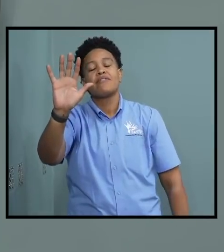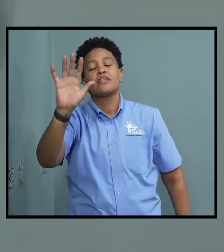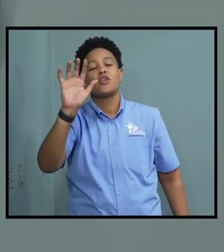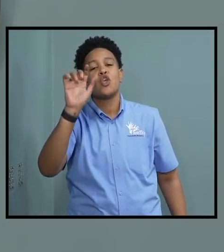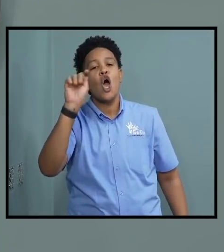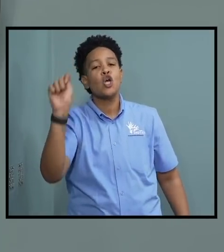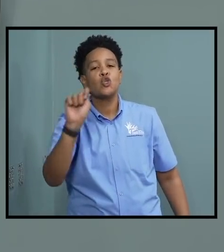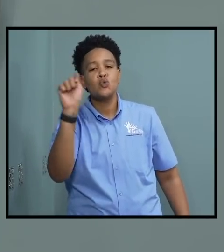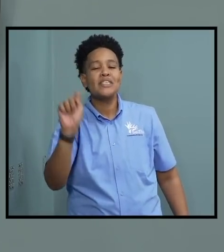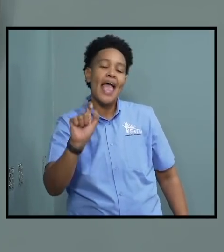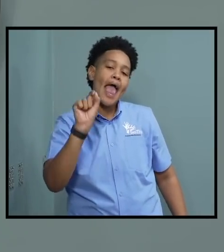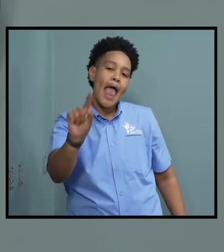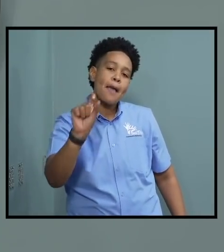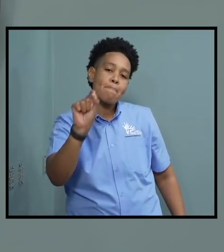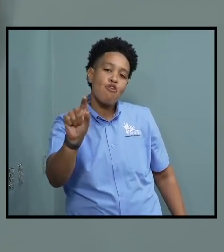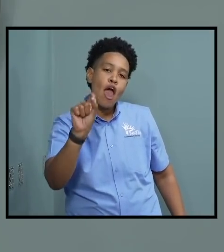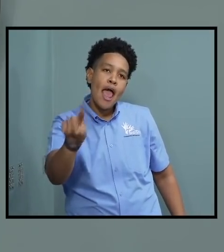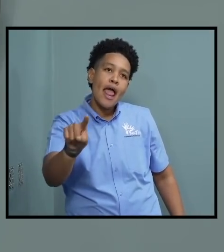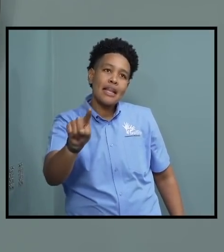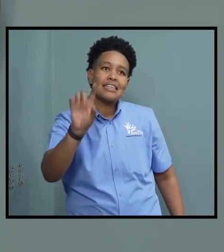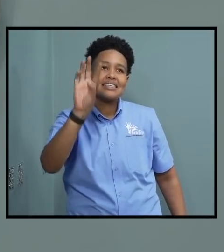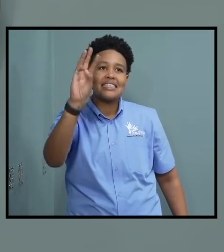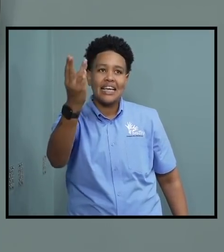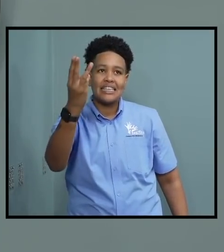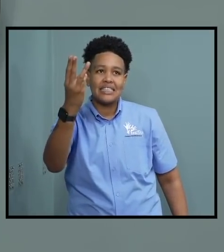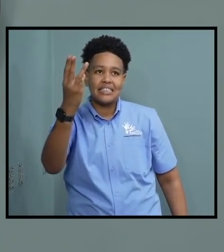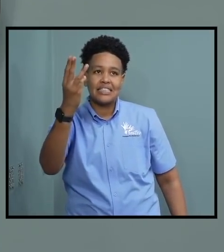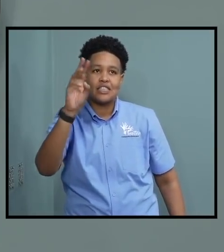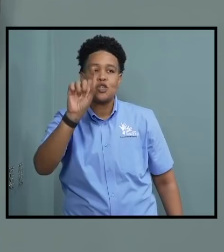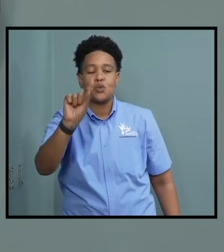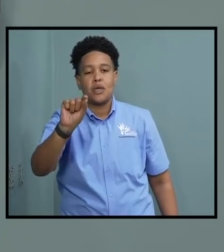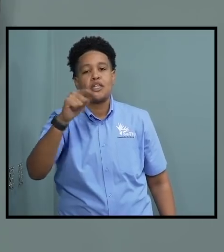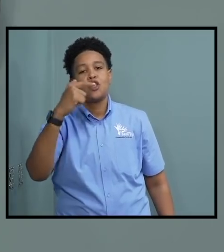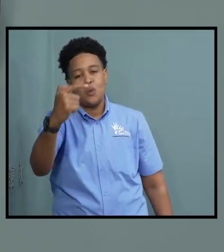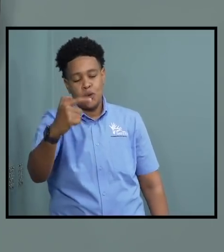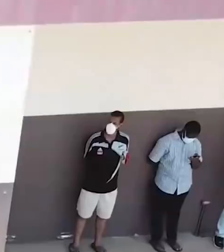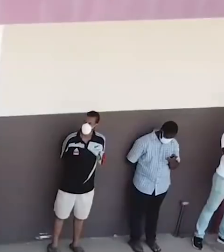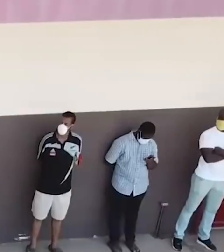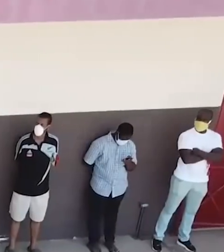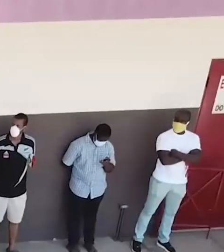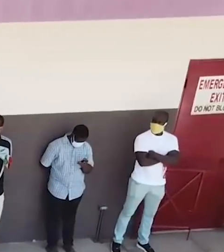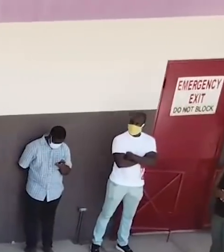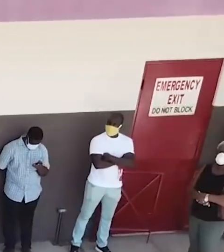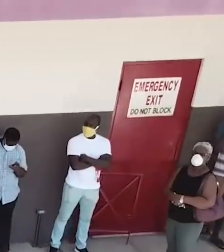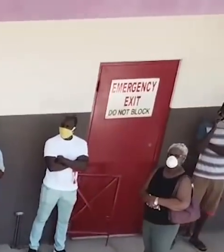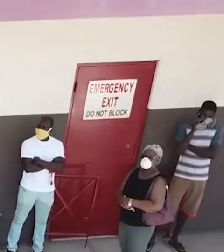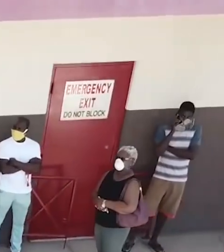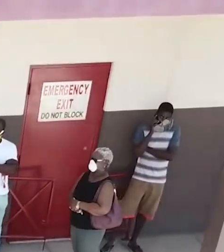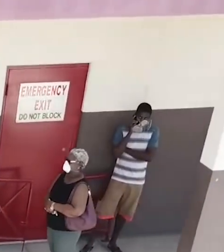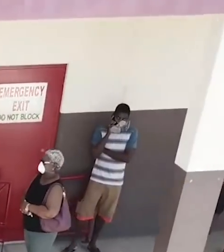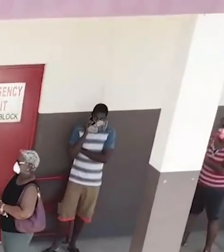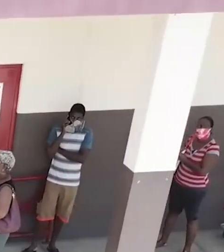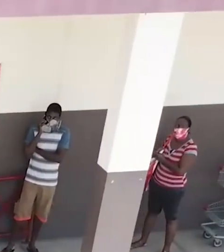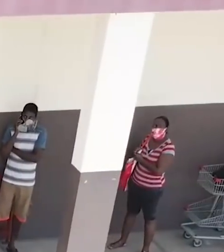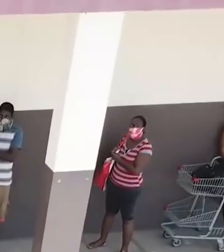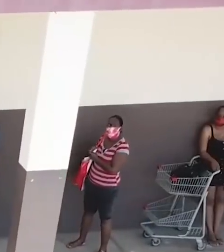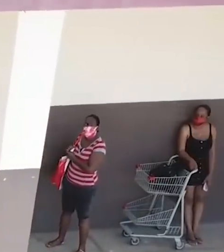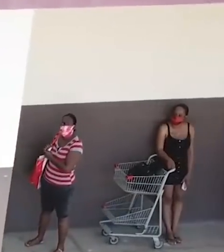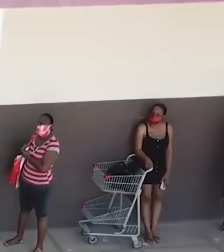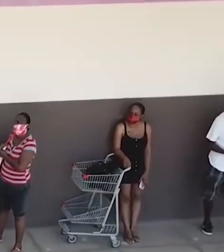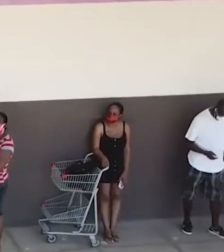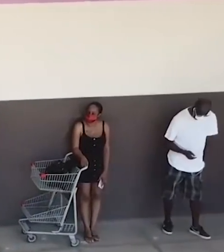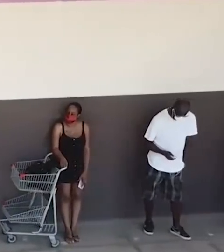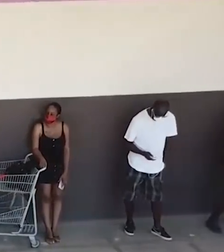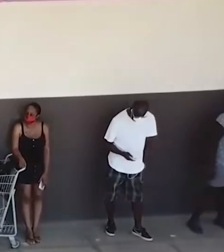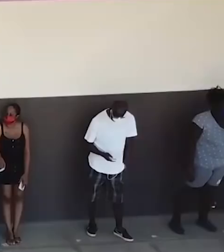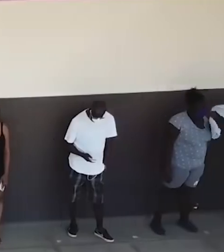on Tuesday, April 6, 2021. The island will be under weekend lockdowns